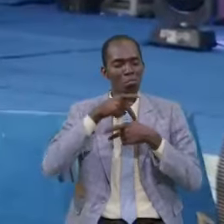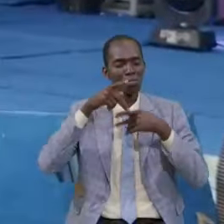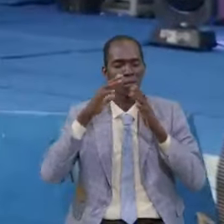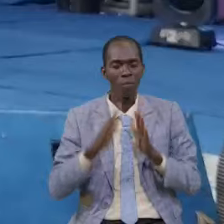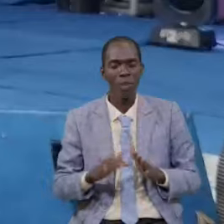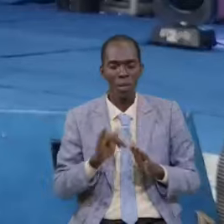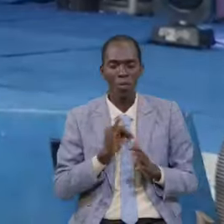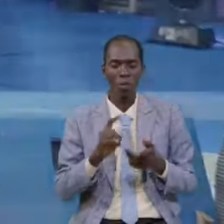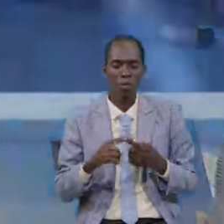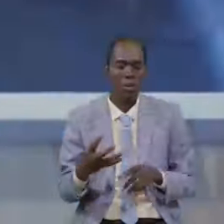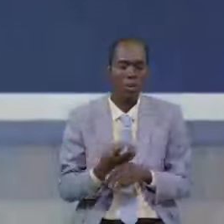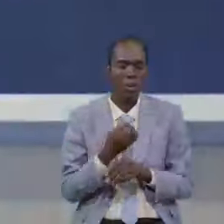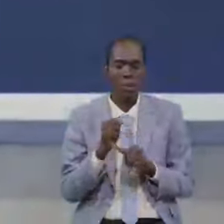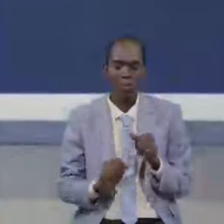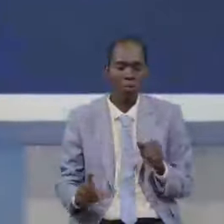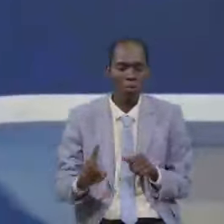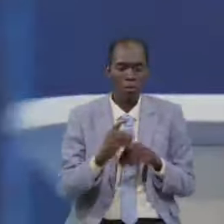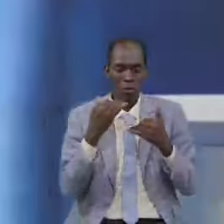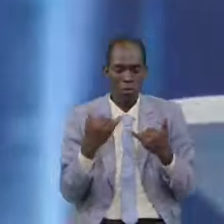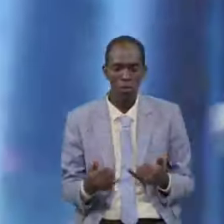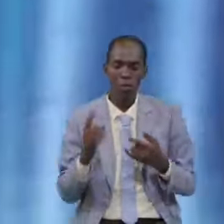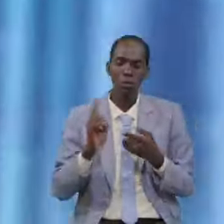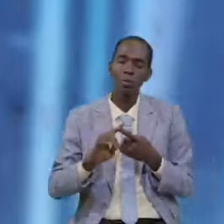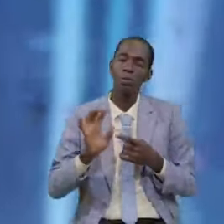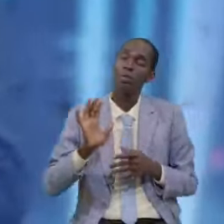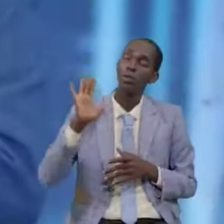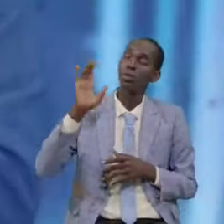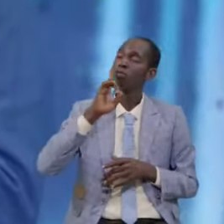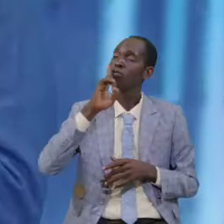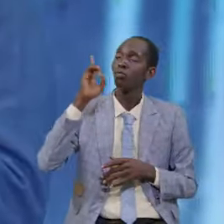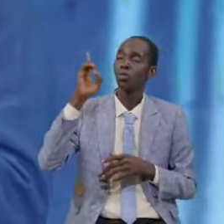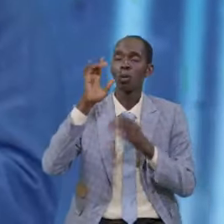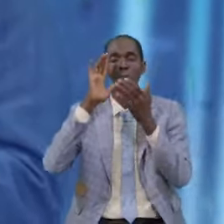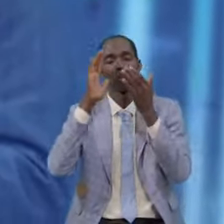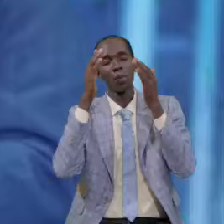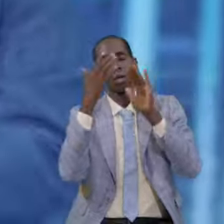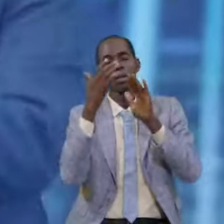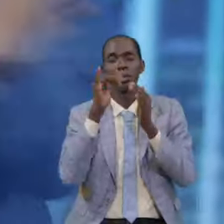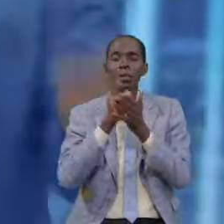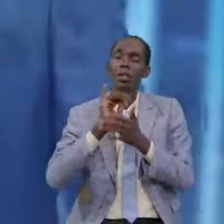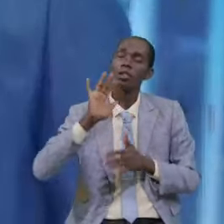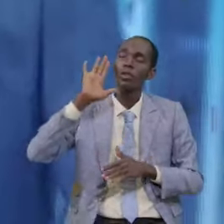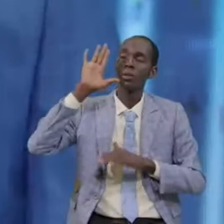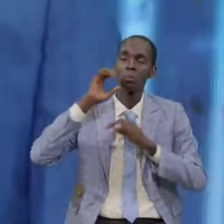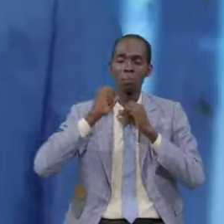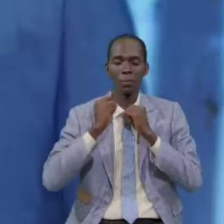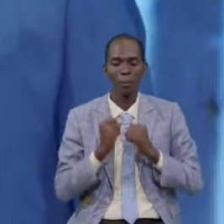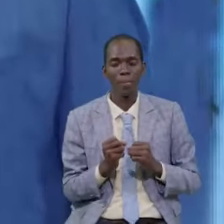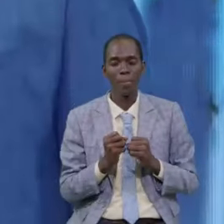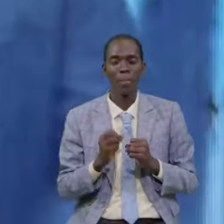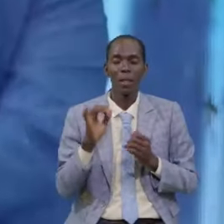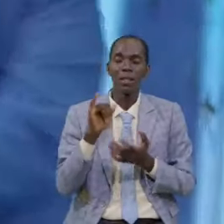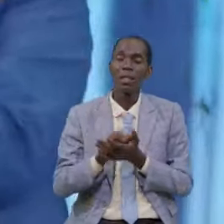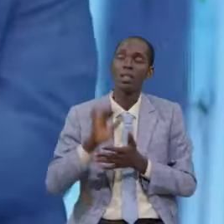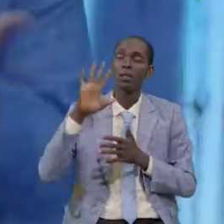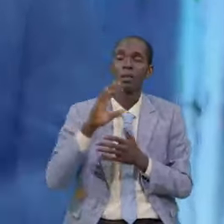now into your very presence, that your power, that your love,